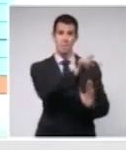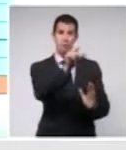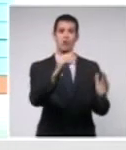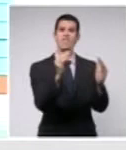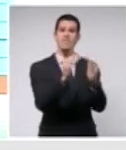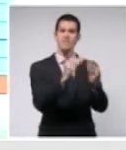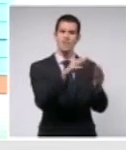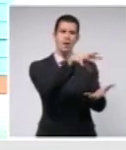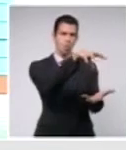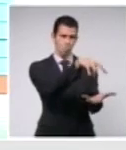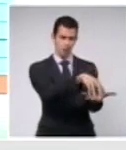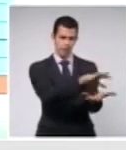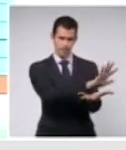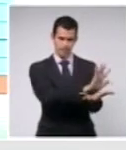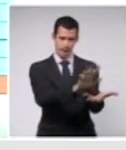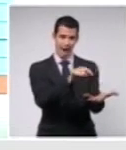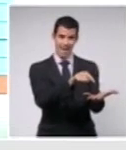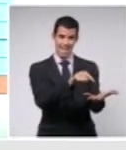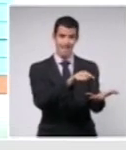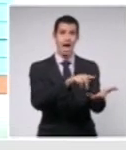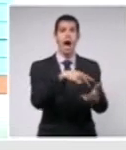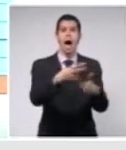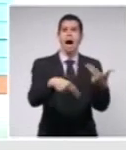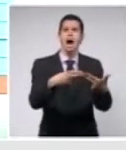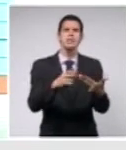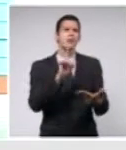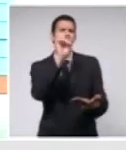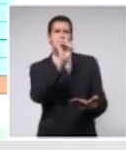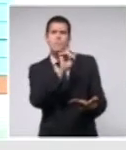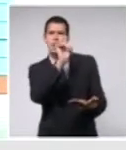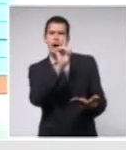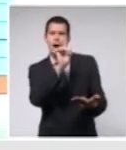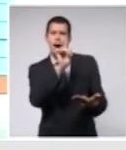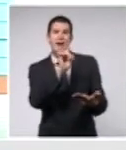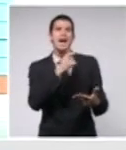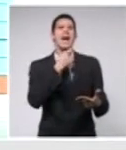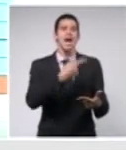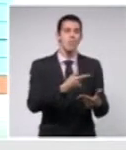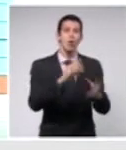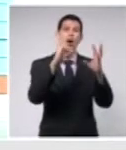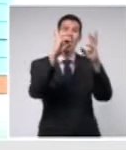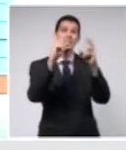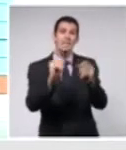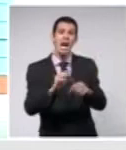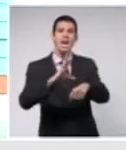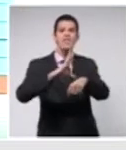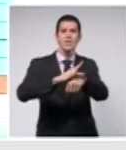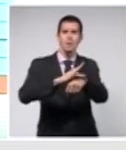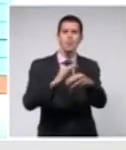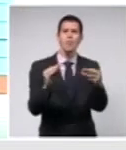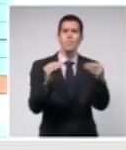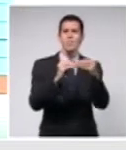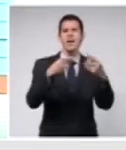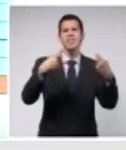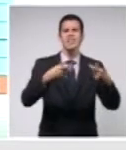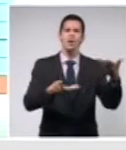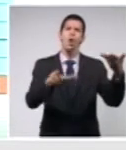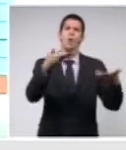of 6.67, Mayabeque 2.34,